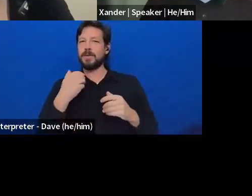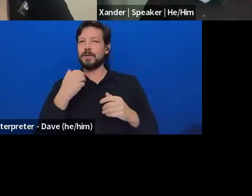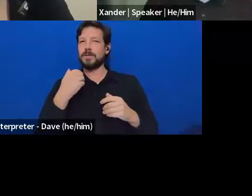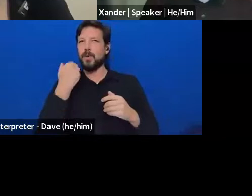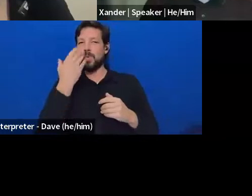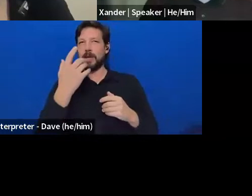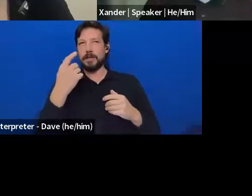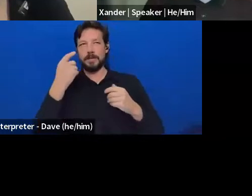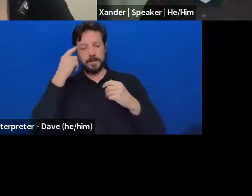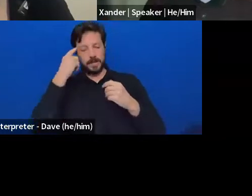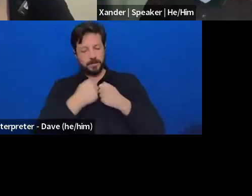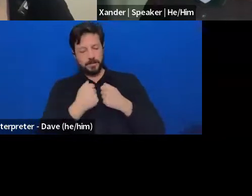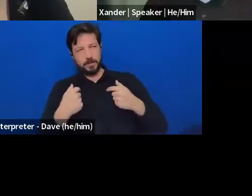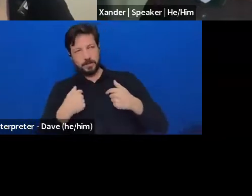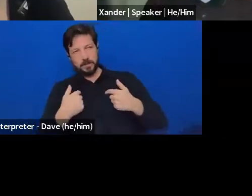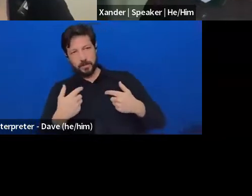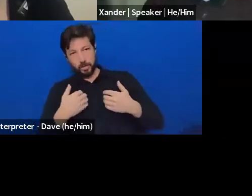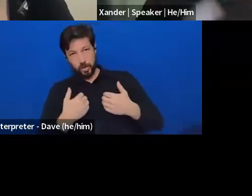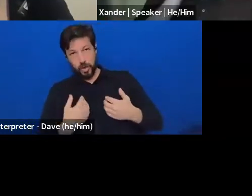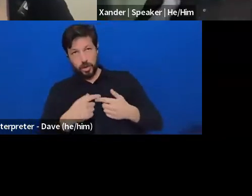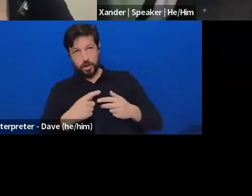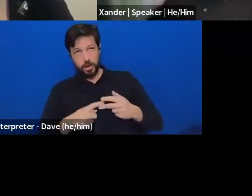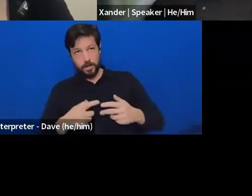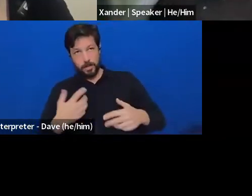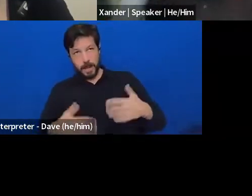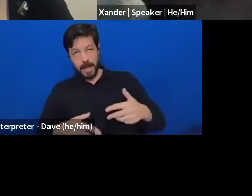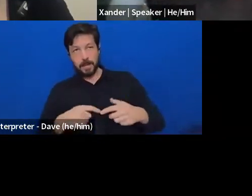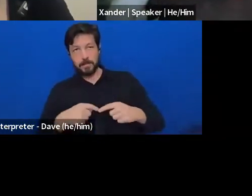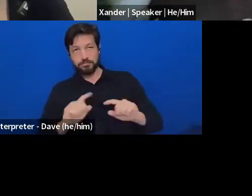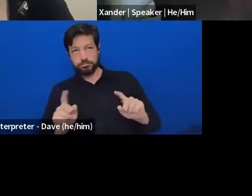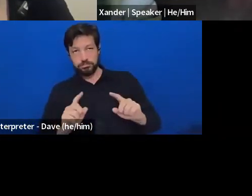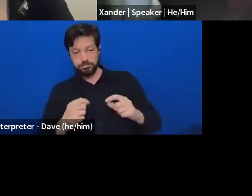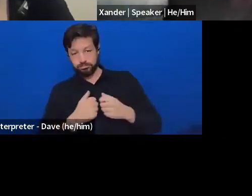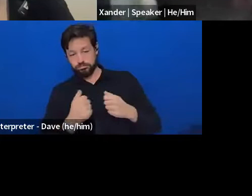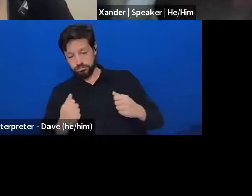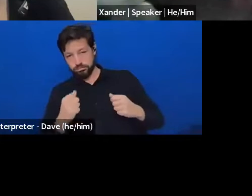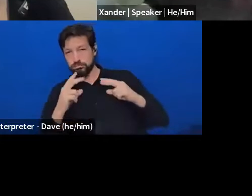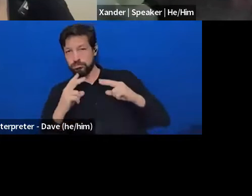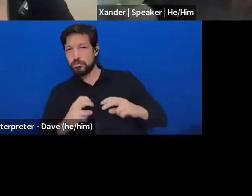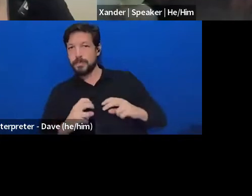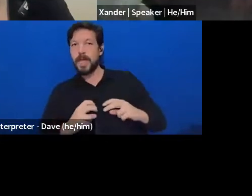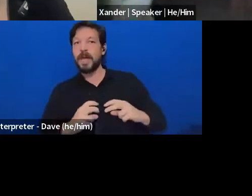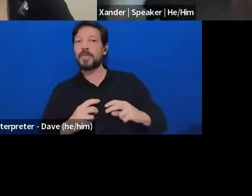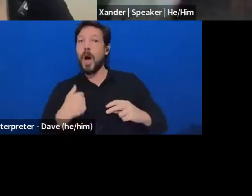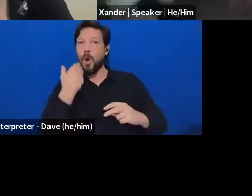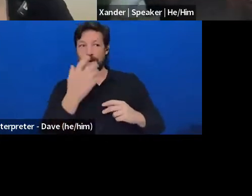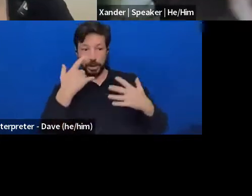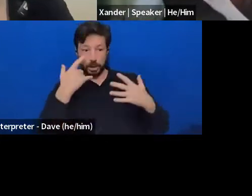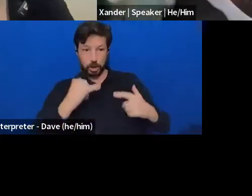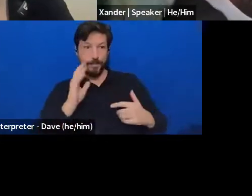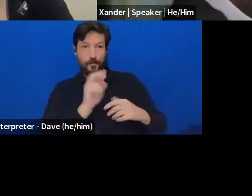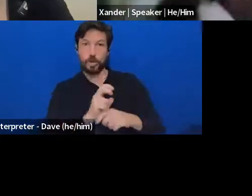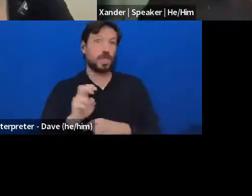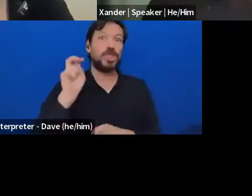fatigue and pain and whatever, and just before I go and just absolutely do something and let my inner child just